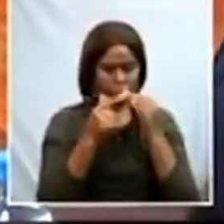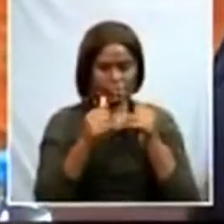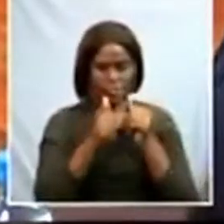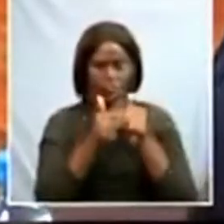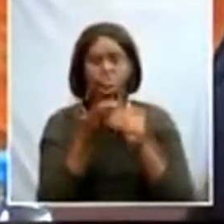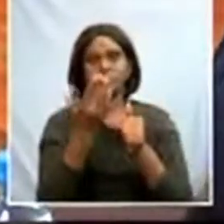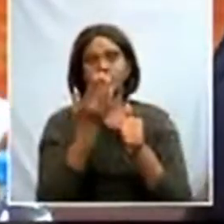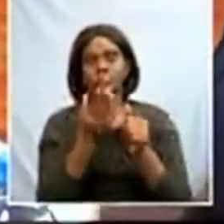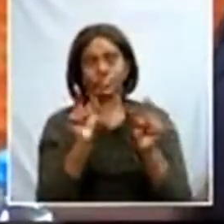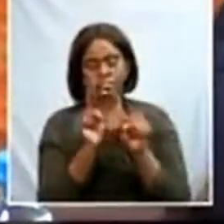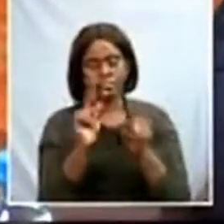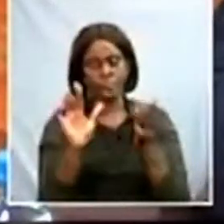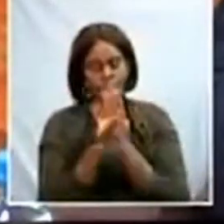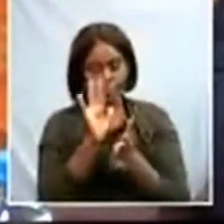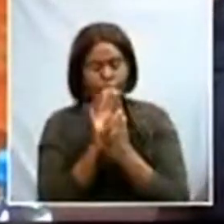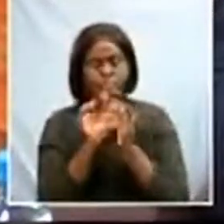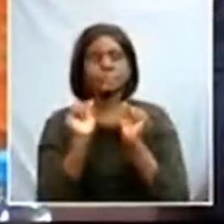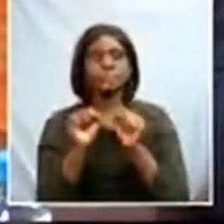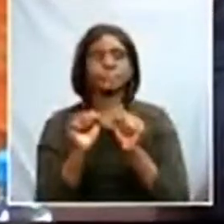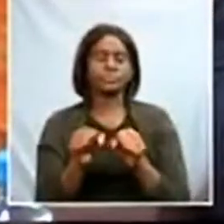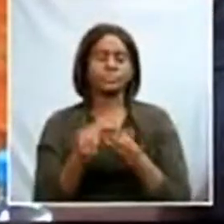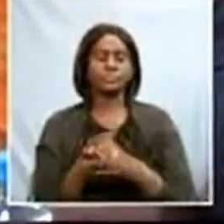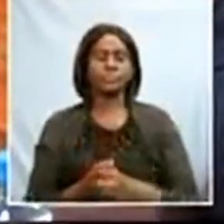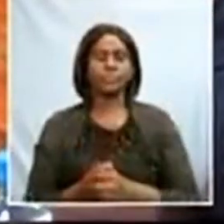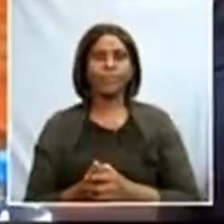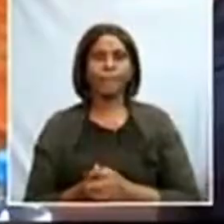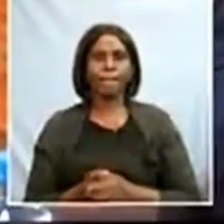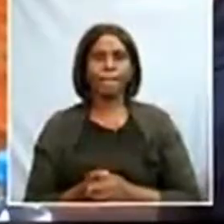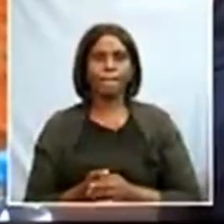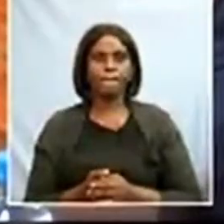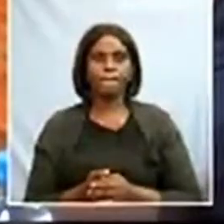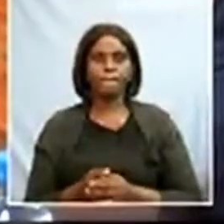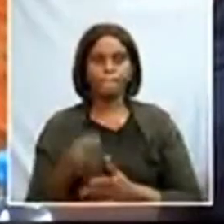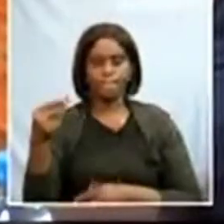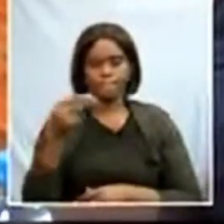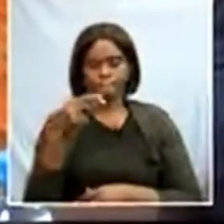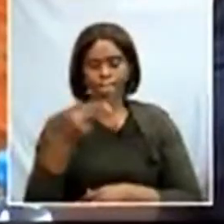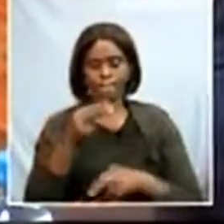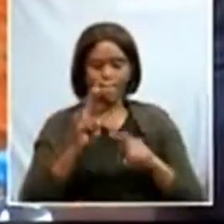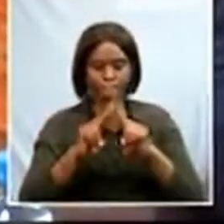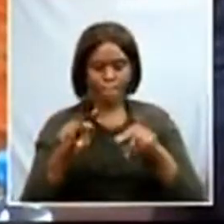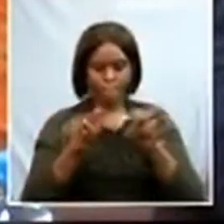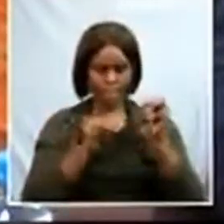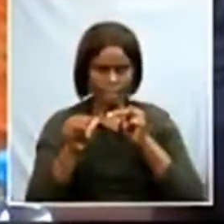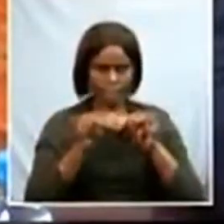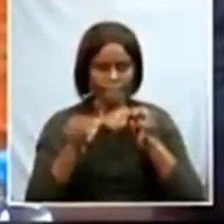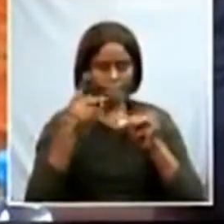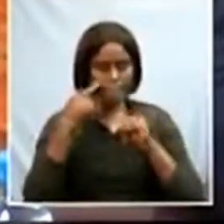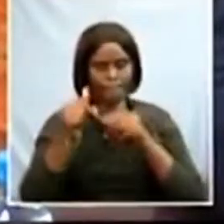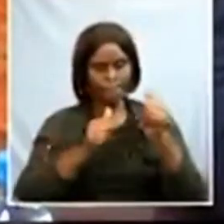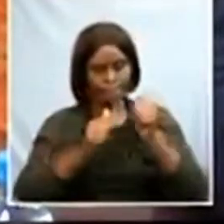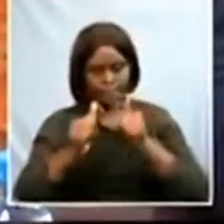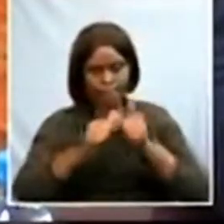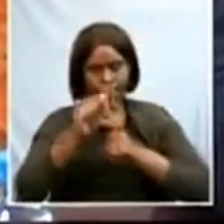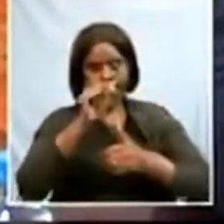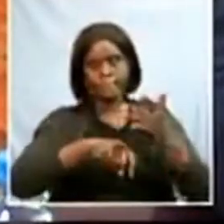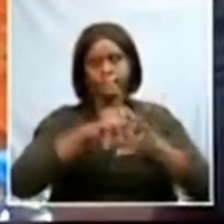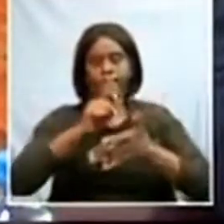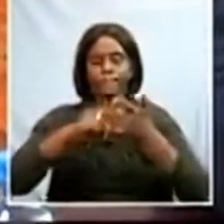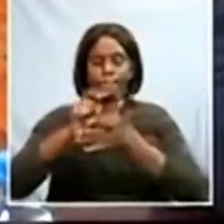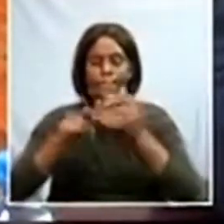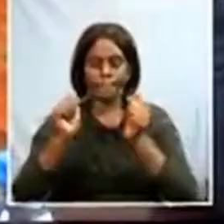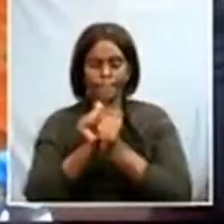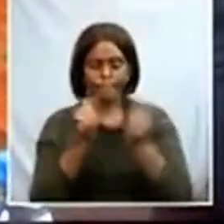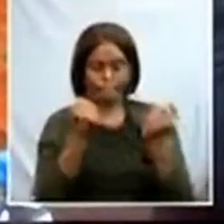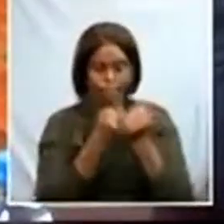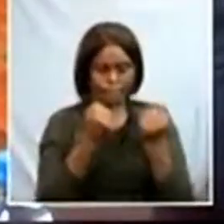up as quickly as possible. H, Chair, management of administrative costs and